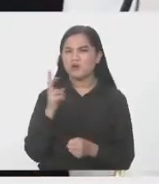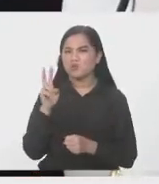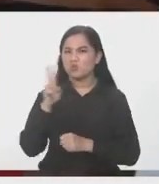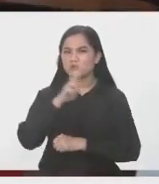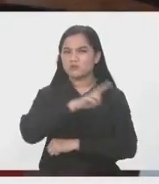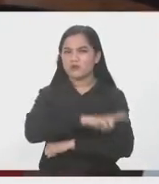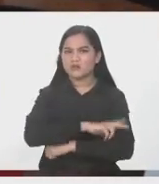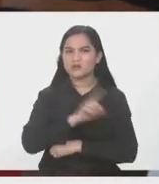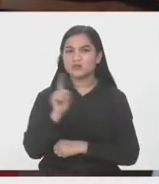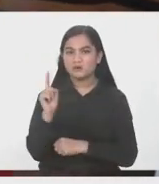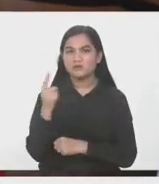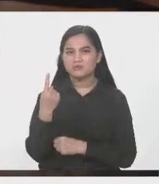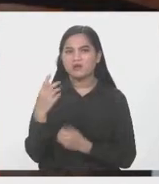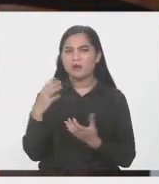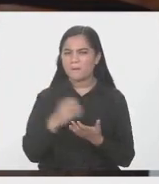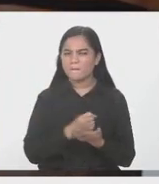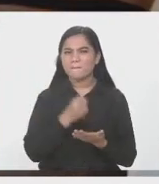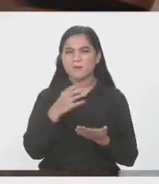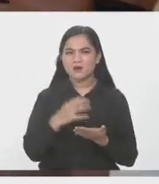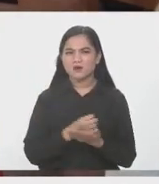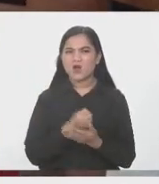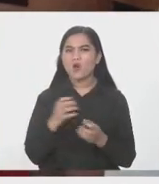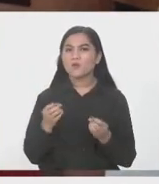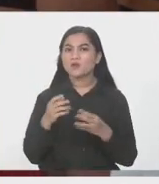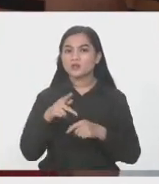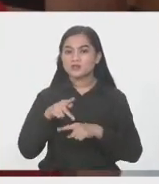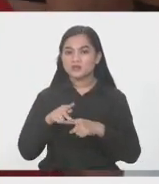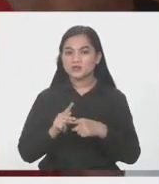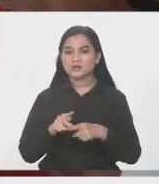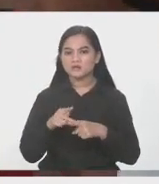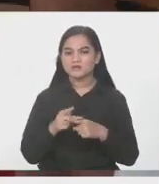And this will be how many kilos? Should be.